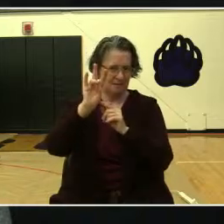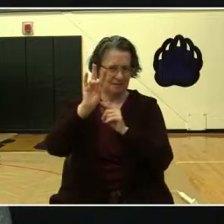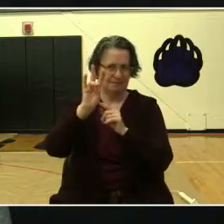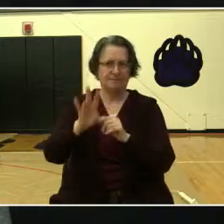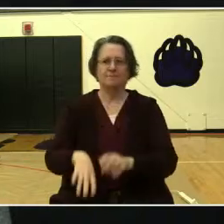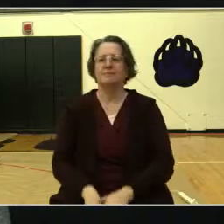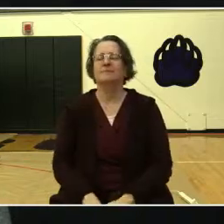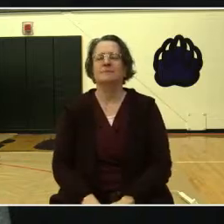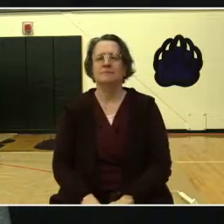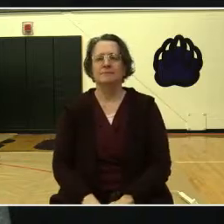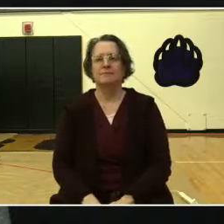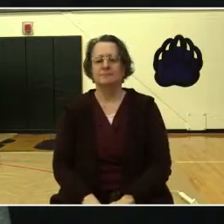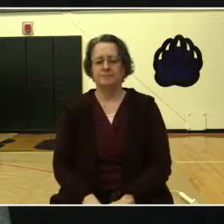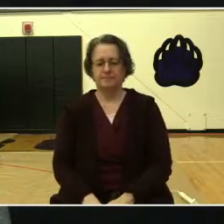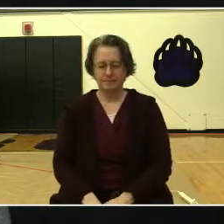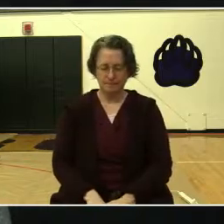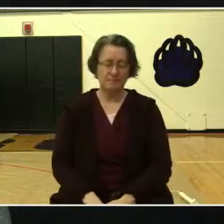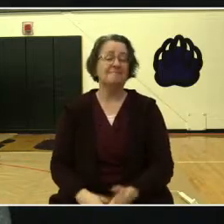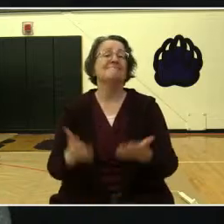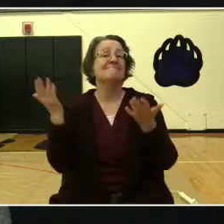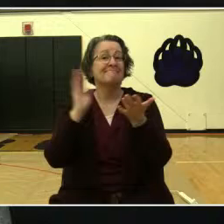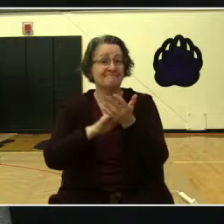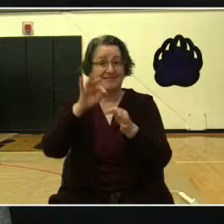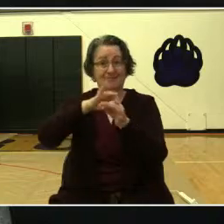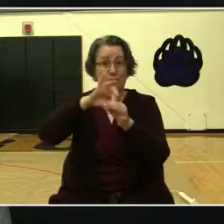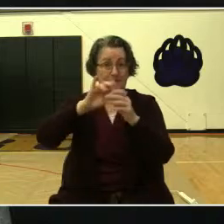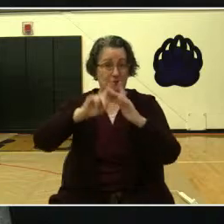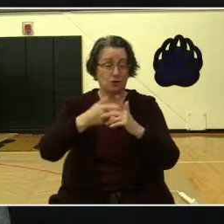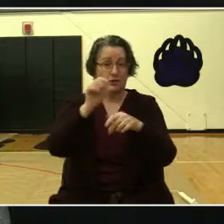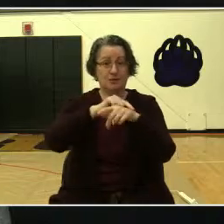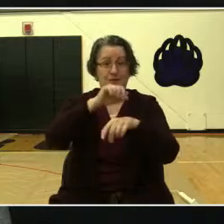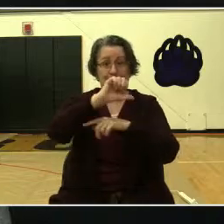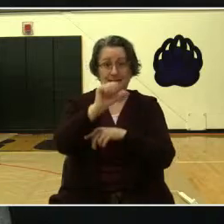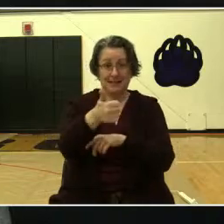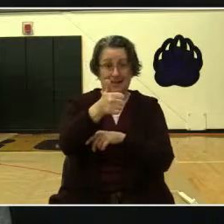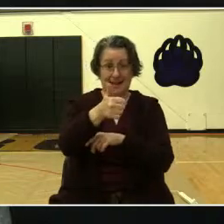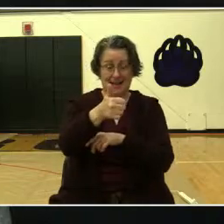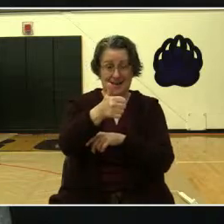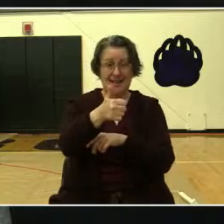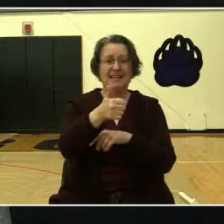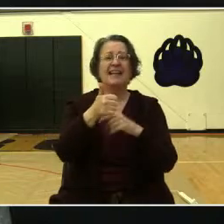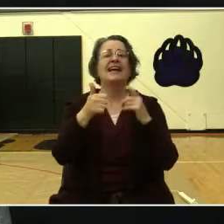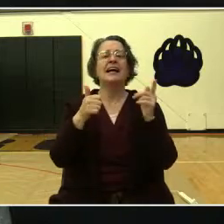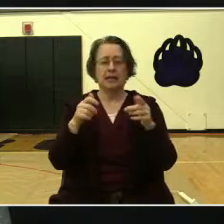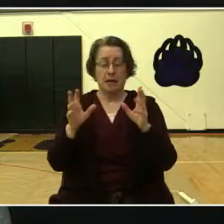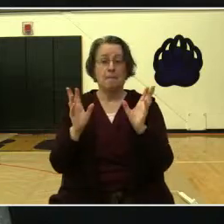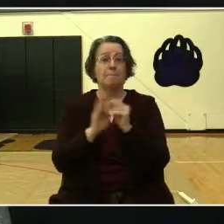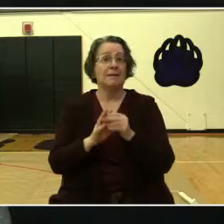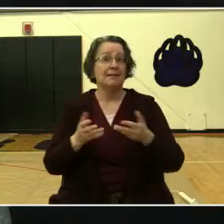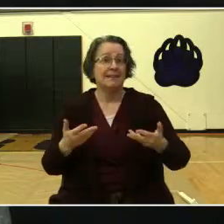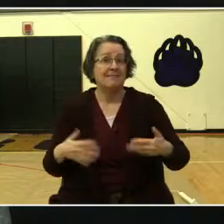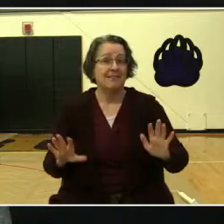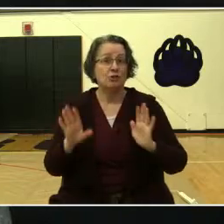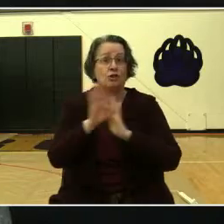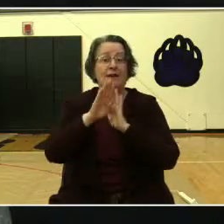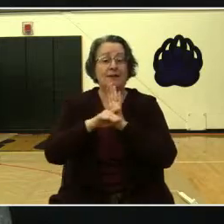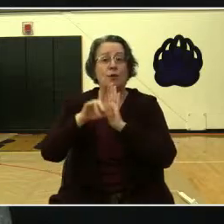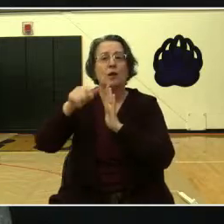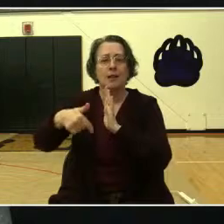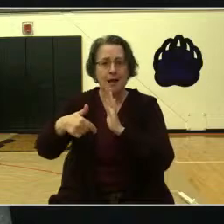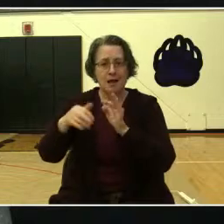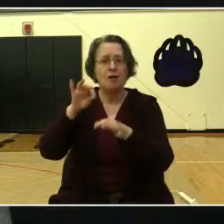7 once again polls will open at 10:00 polls will close a half hour after the meeting